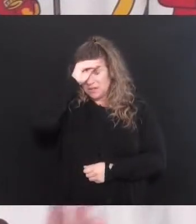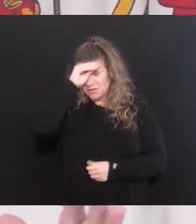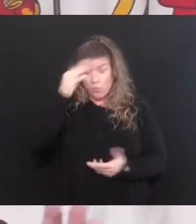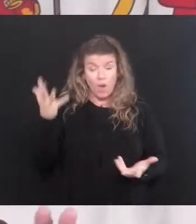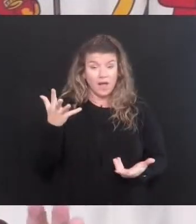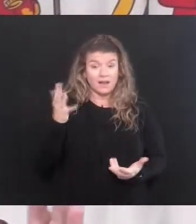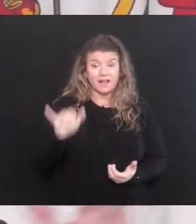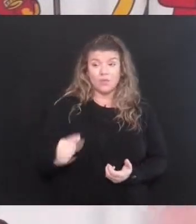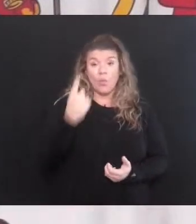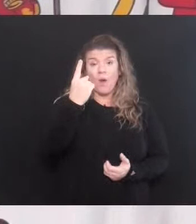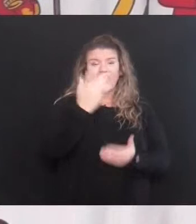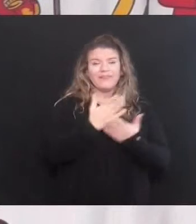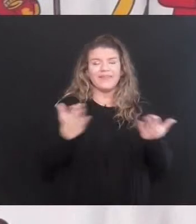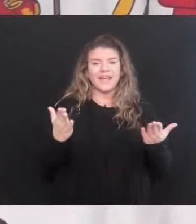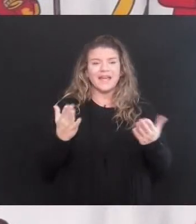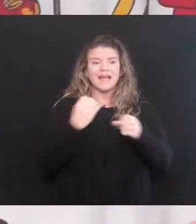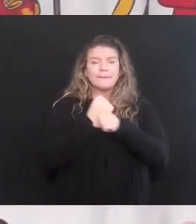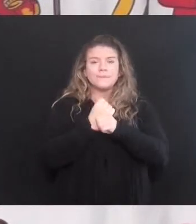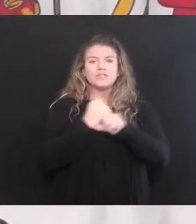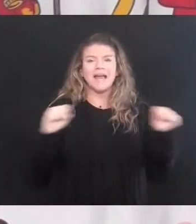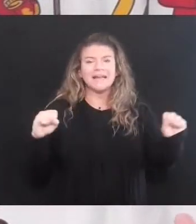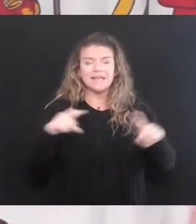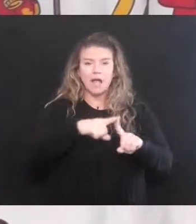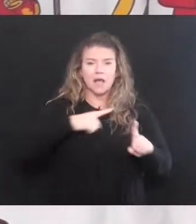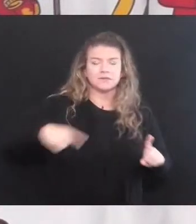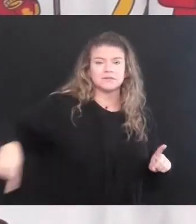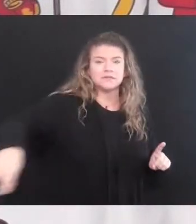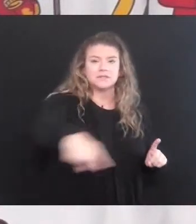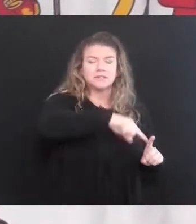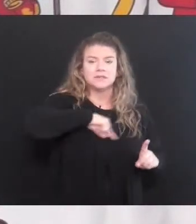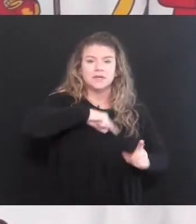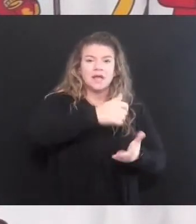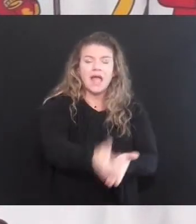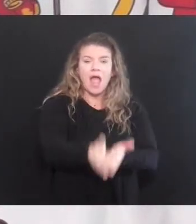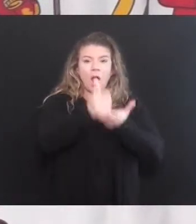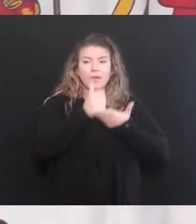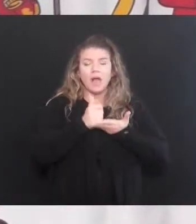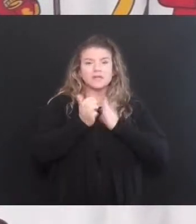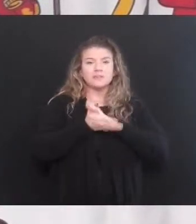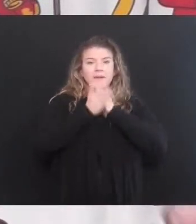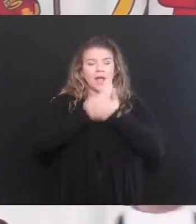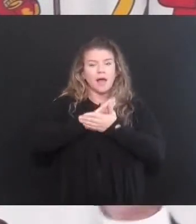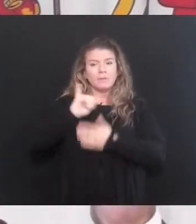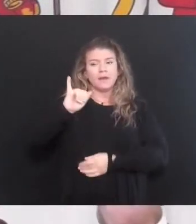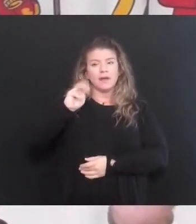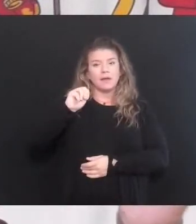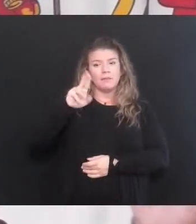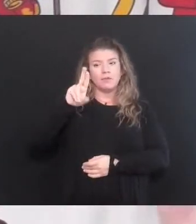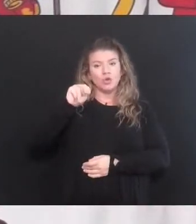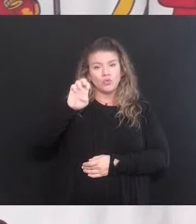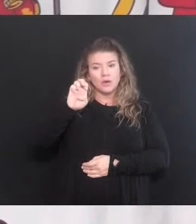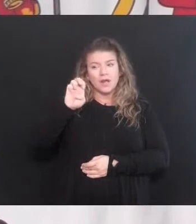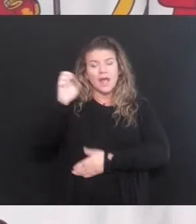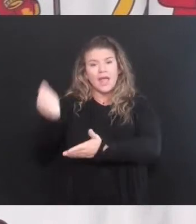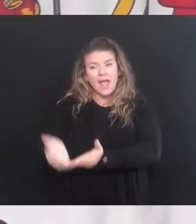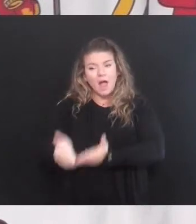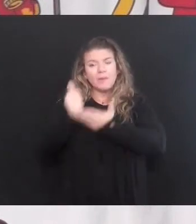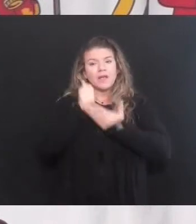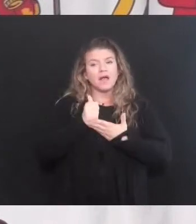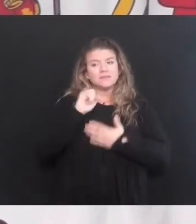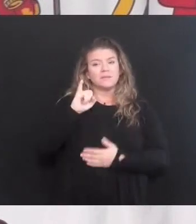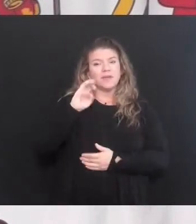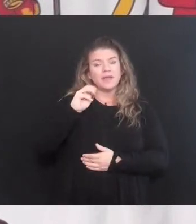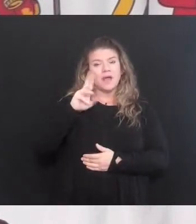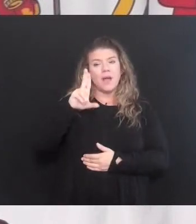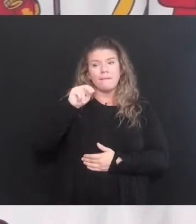and that's protecting all of us, helping us to be immune, helping us to be immune to these terrible